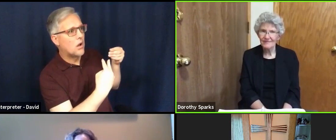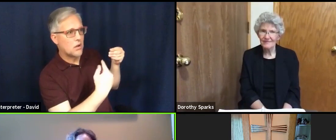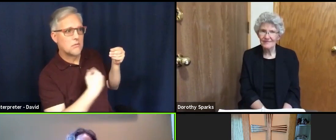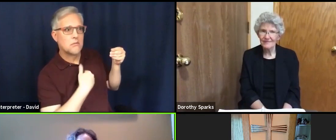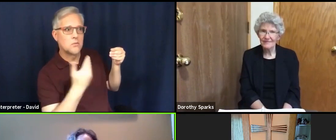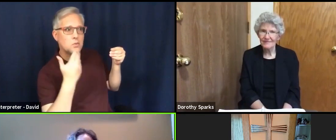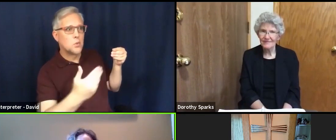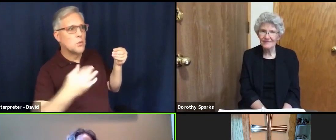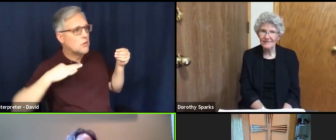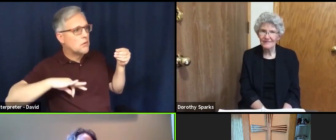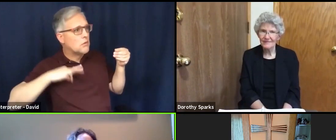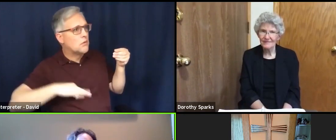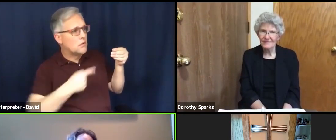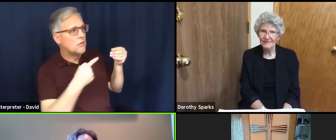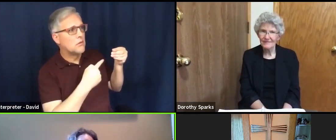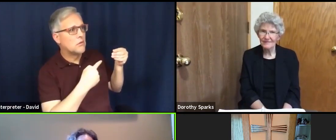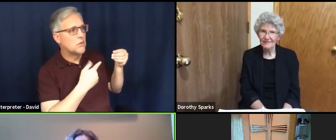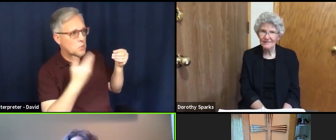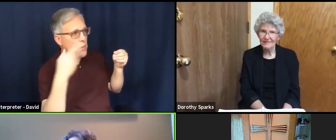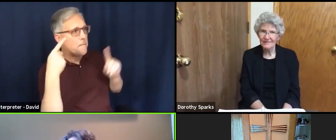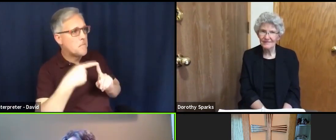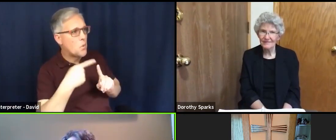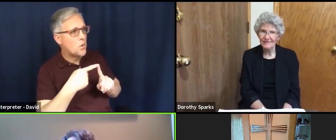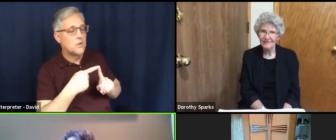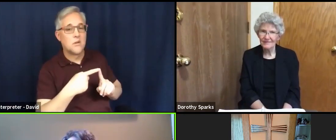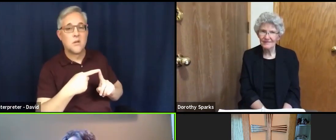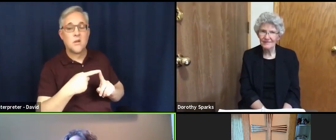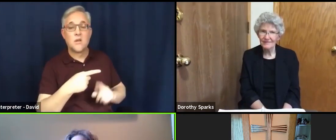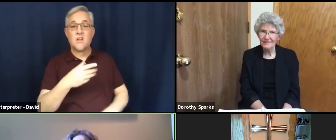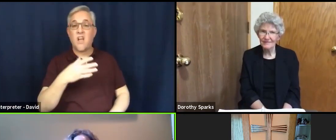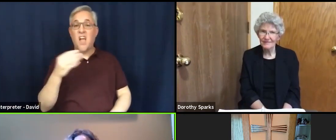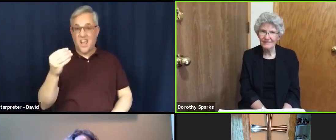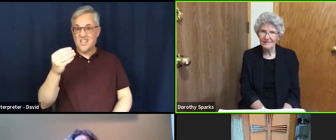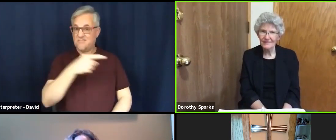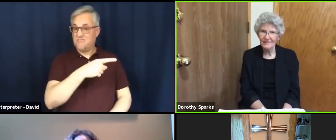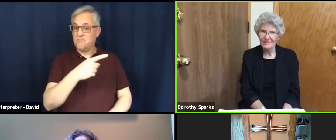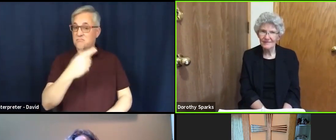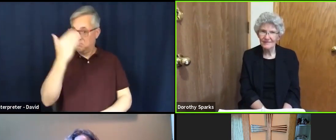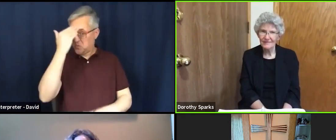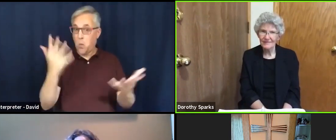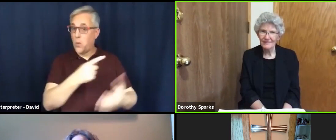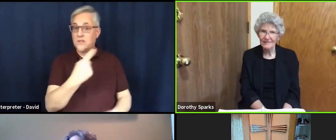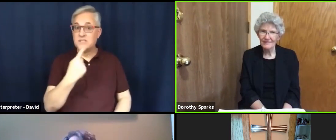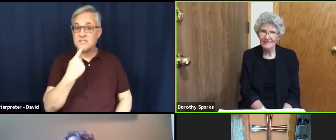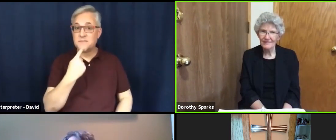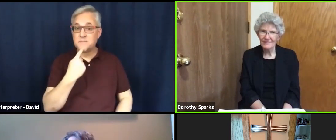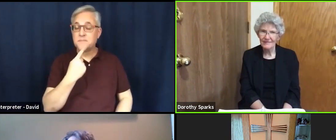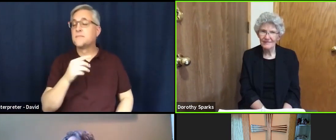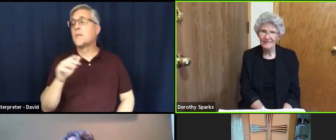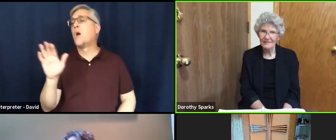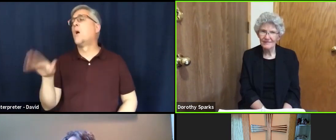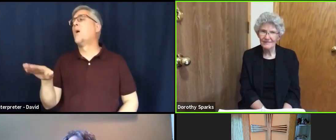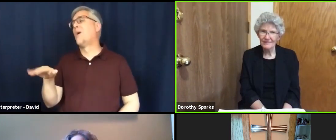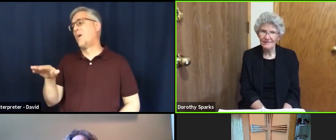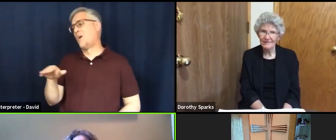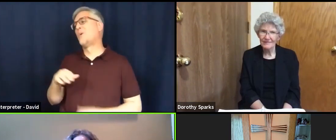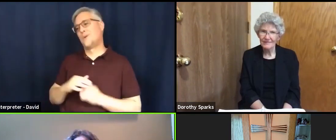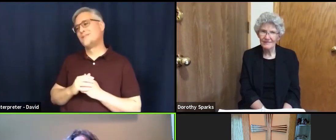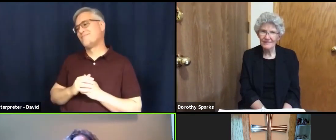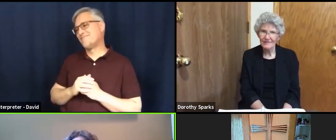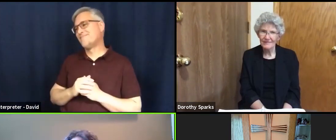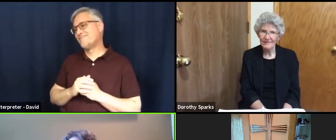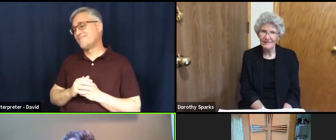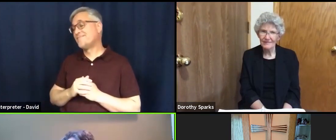And then she said, I am told they add extra points to people who